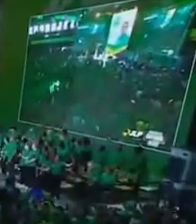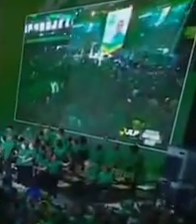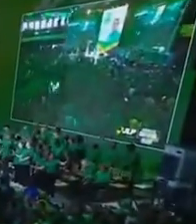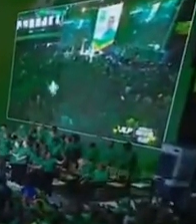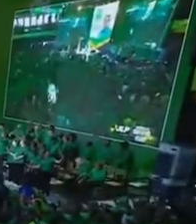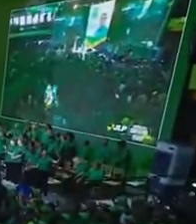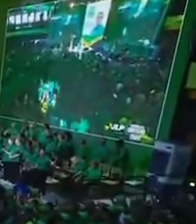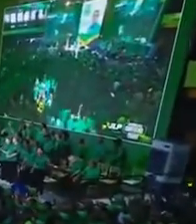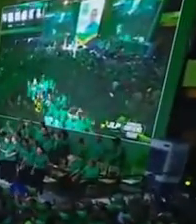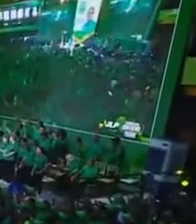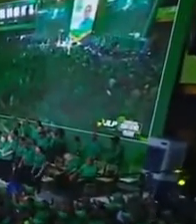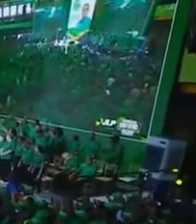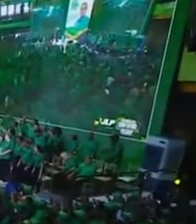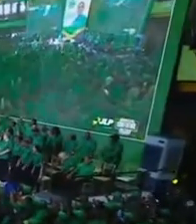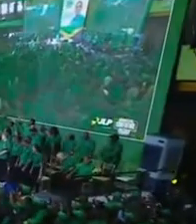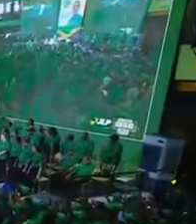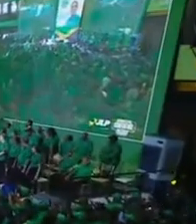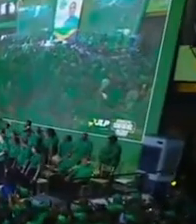it.